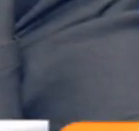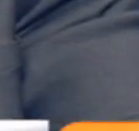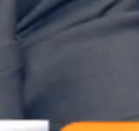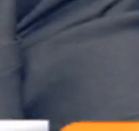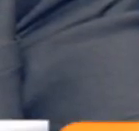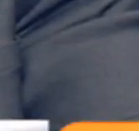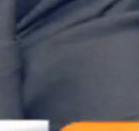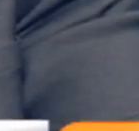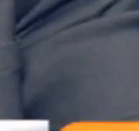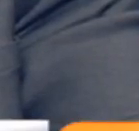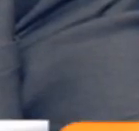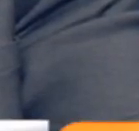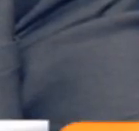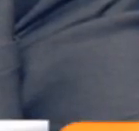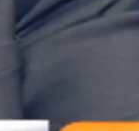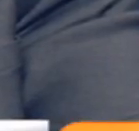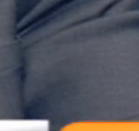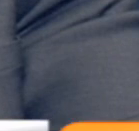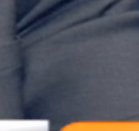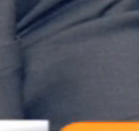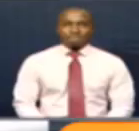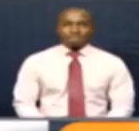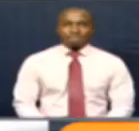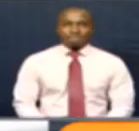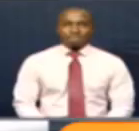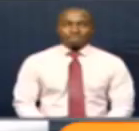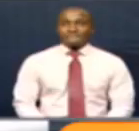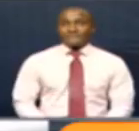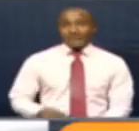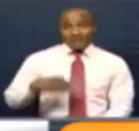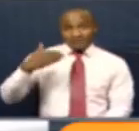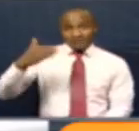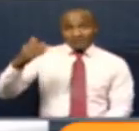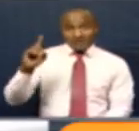day, Nairobi consumes